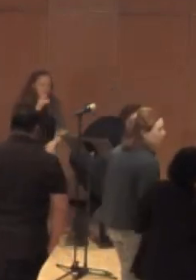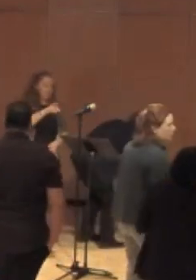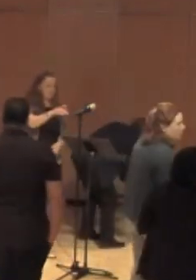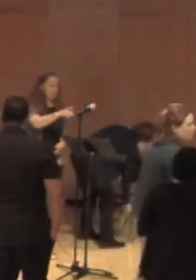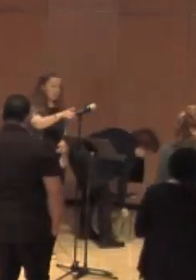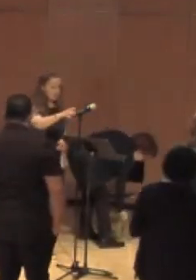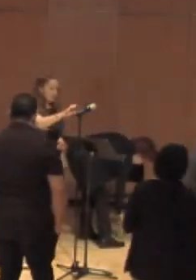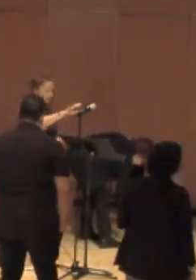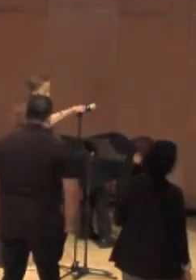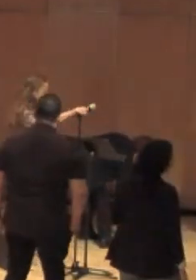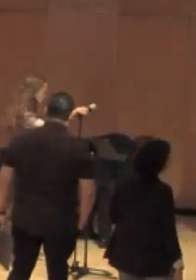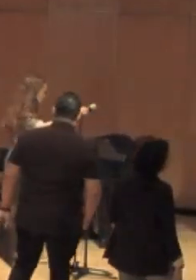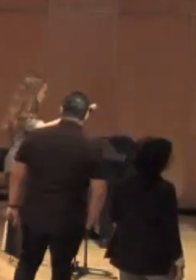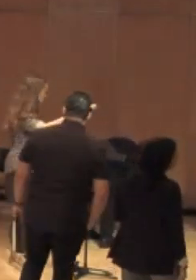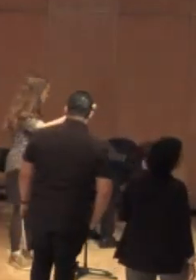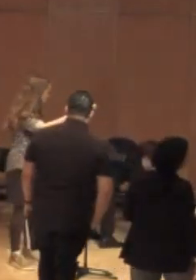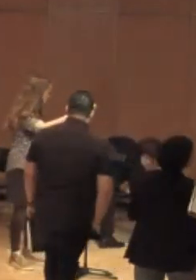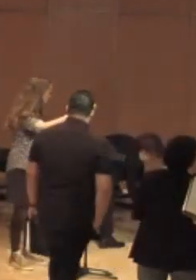Workshop